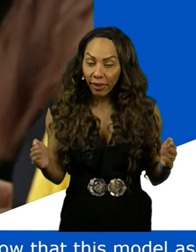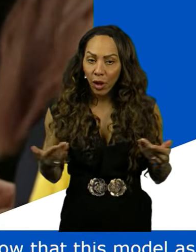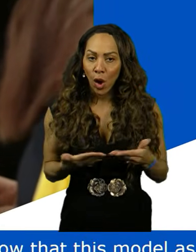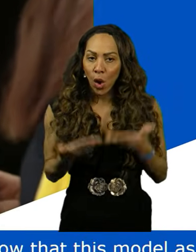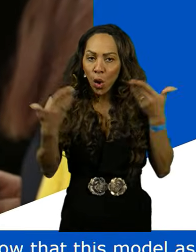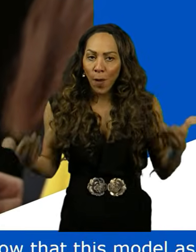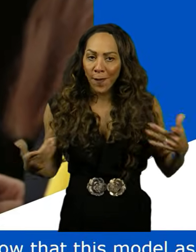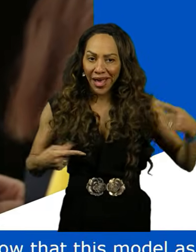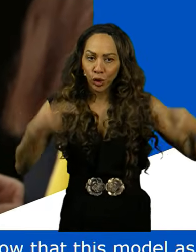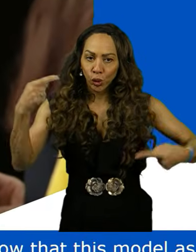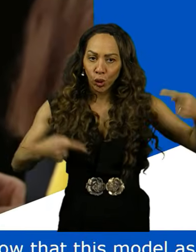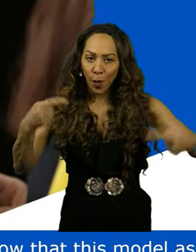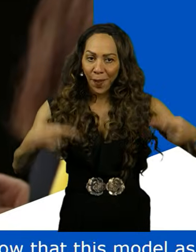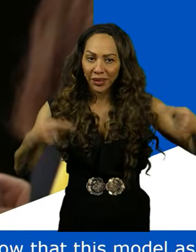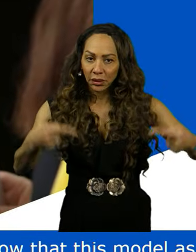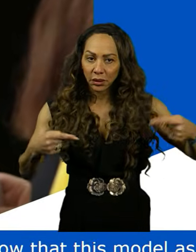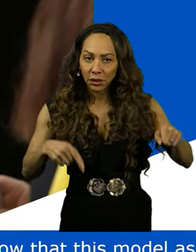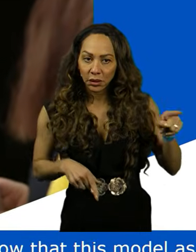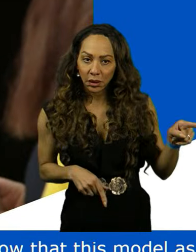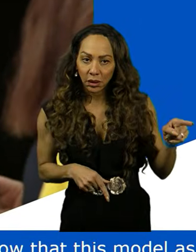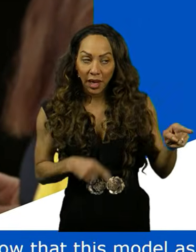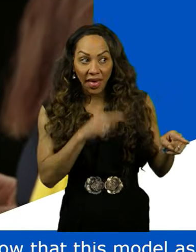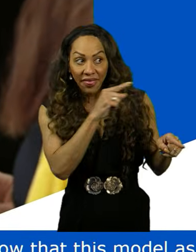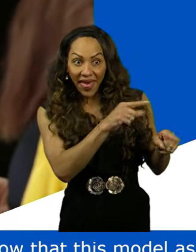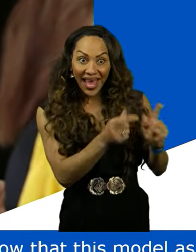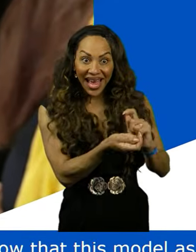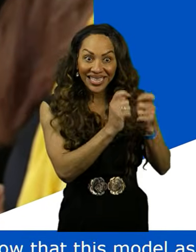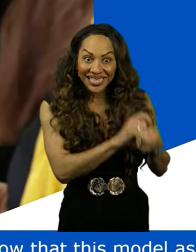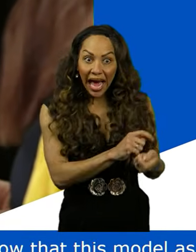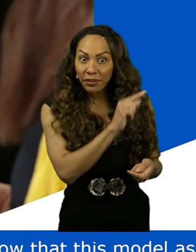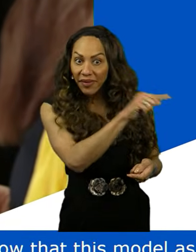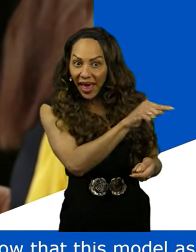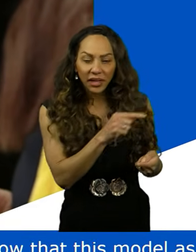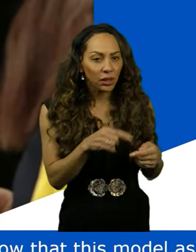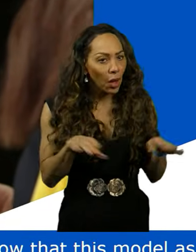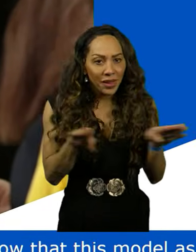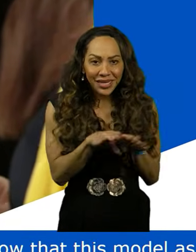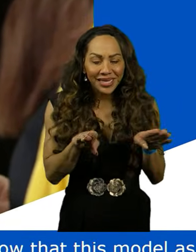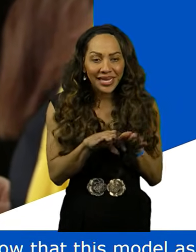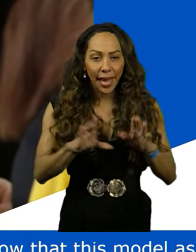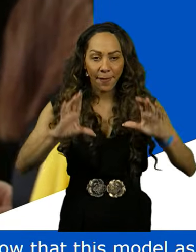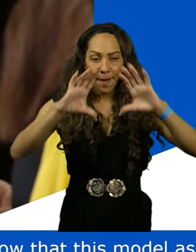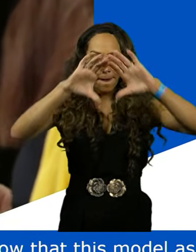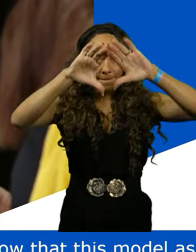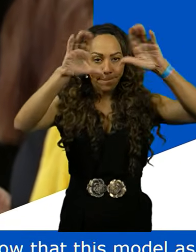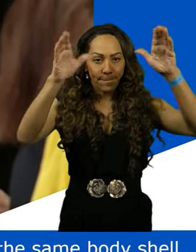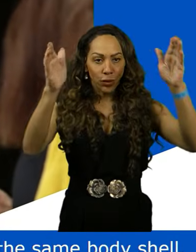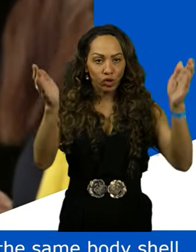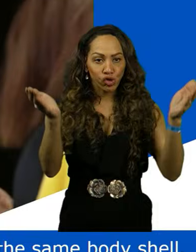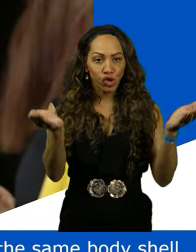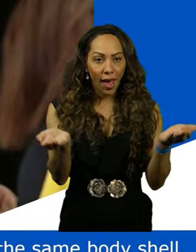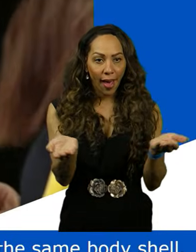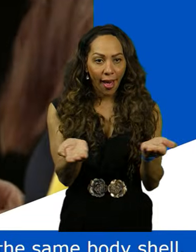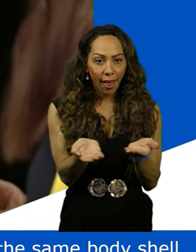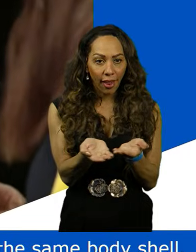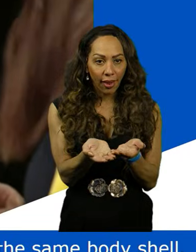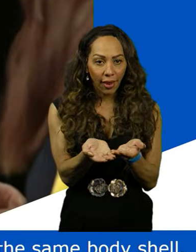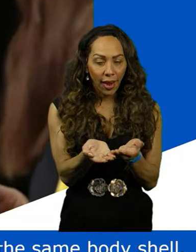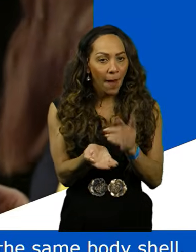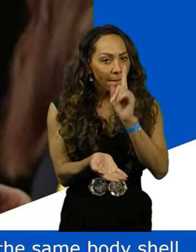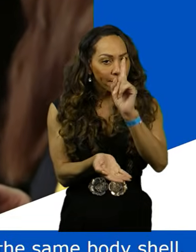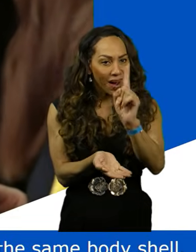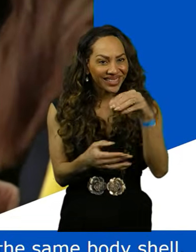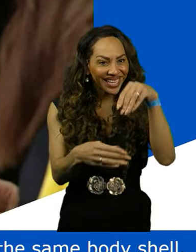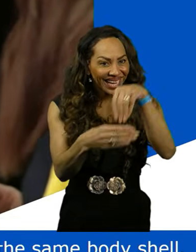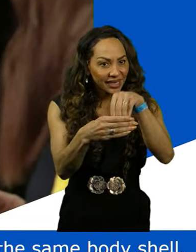make an adaptation on the same body shell. Brilliant. They start with the same body shell, but everything's in the adaptation